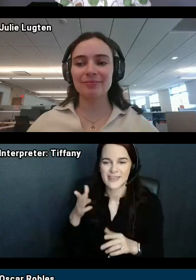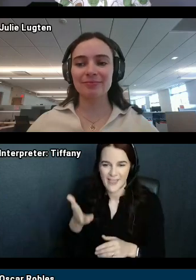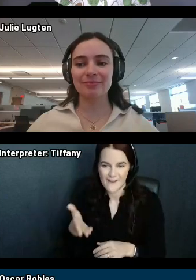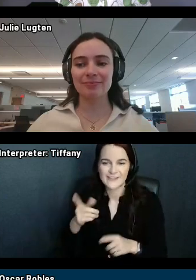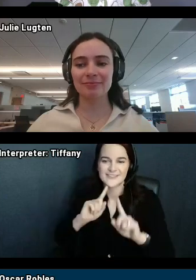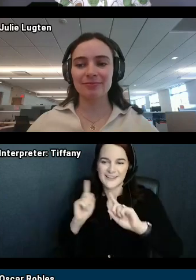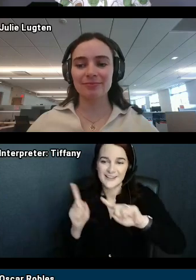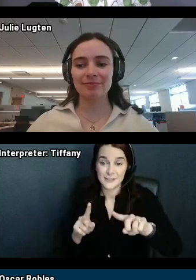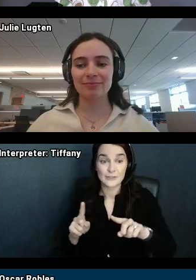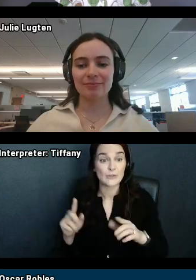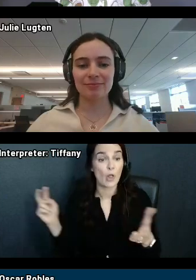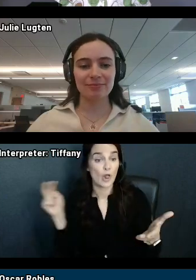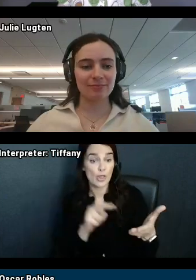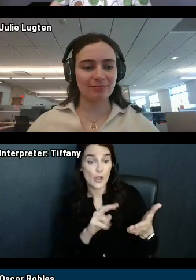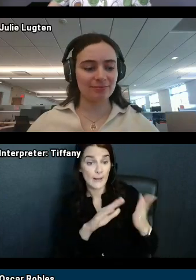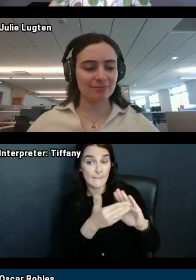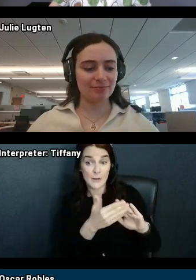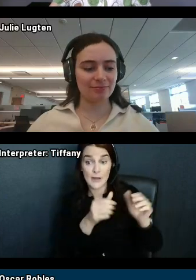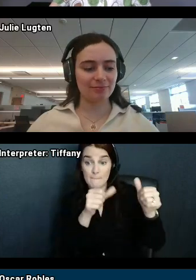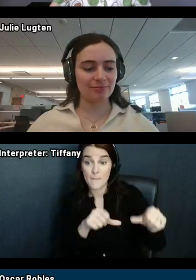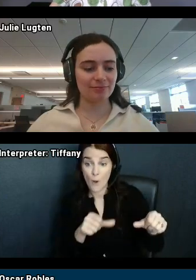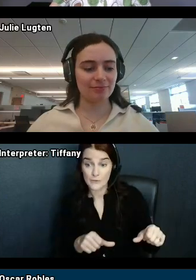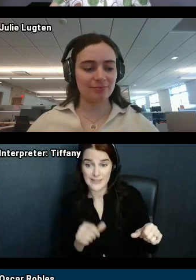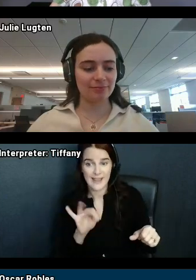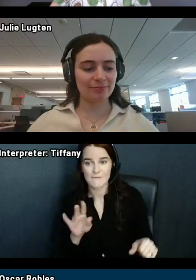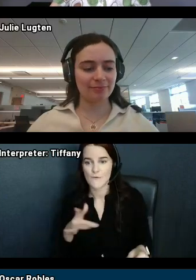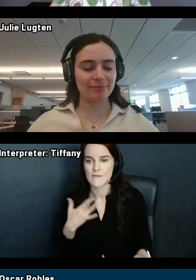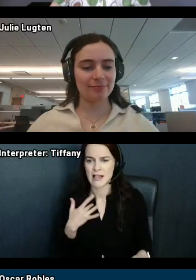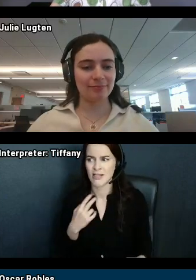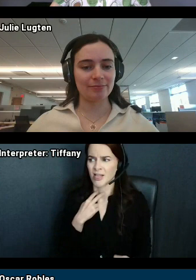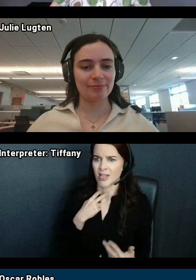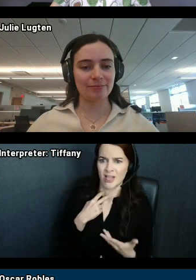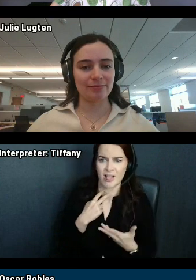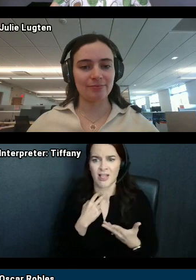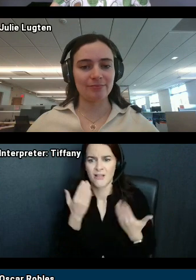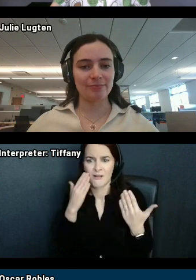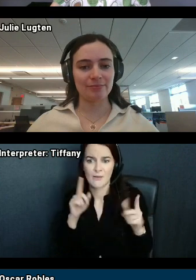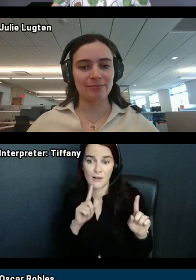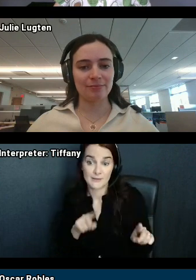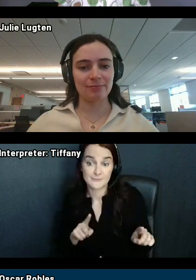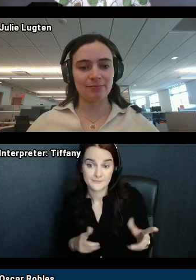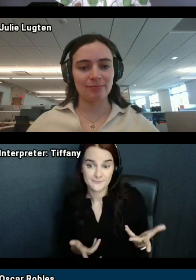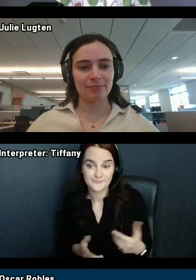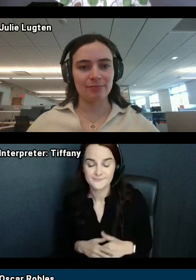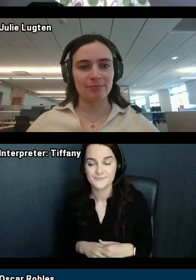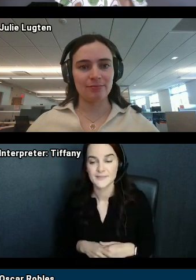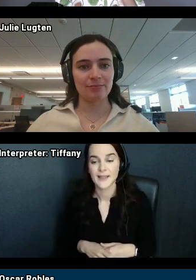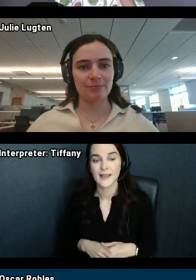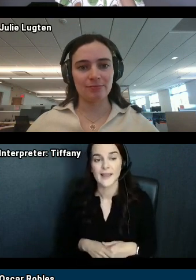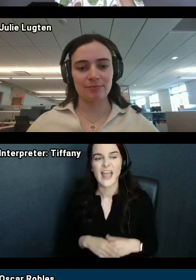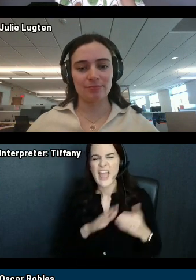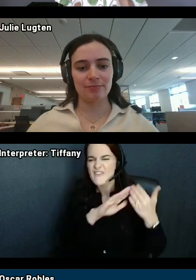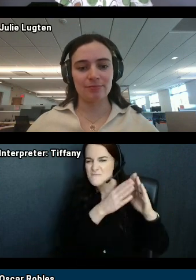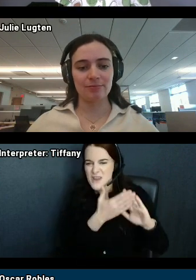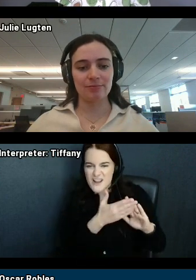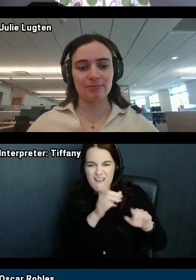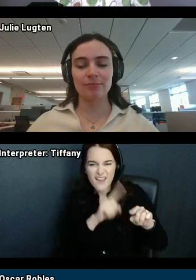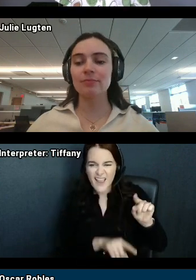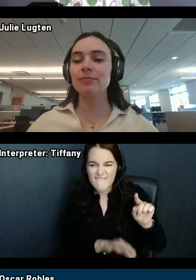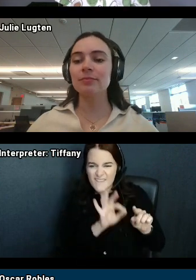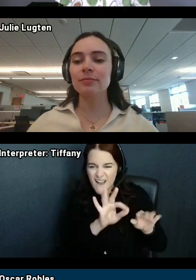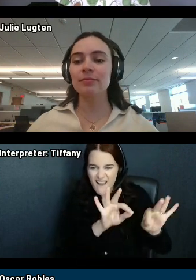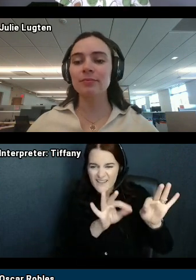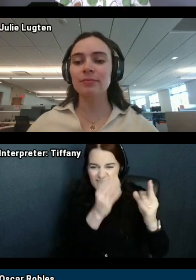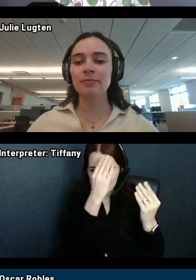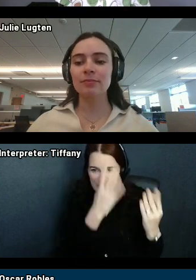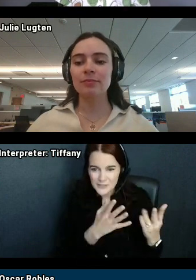something. If you can't find what you're looking for in the community, or in any of the other online resources